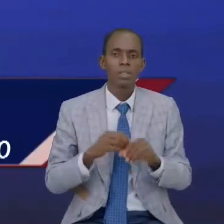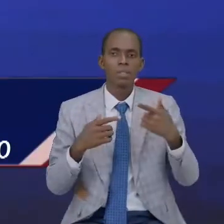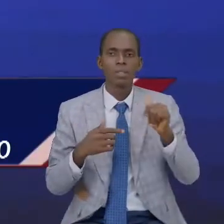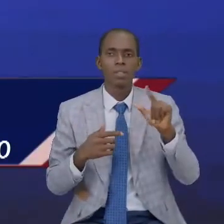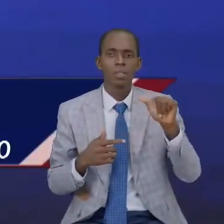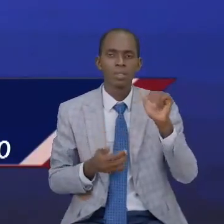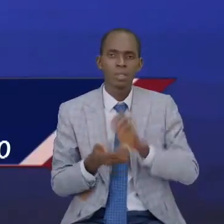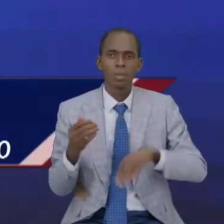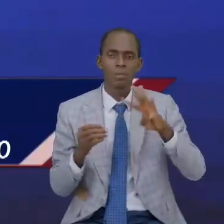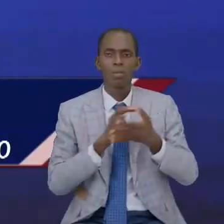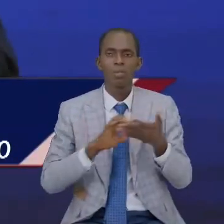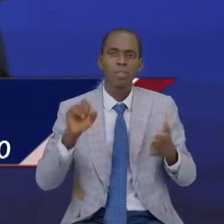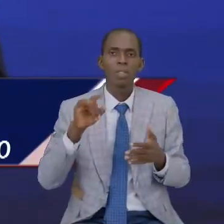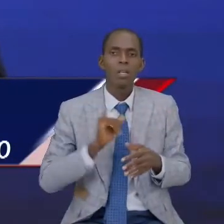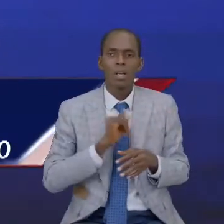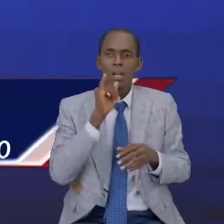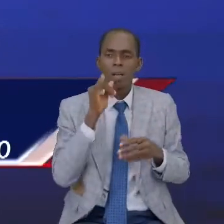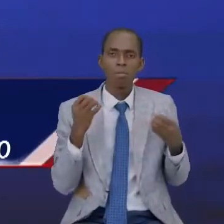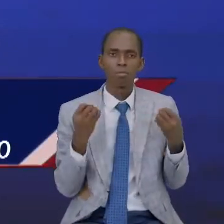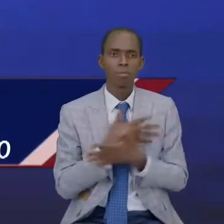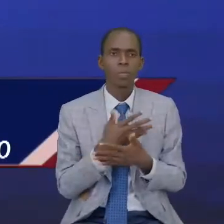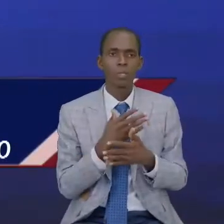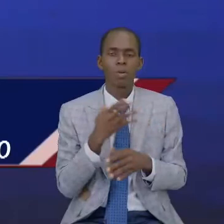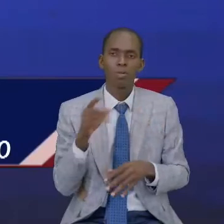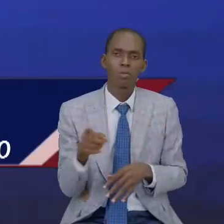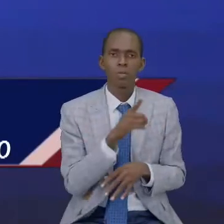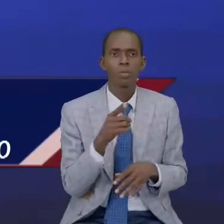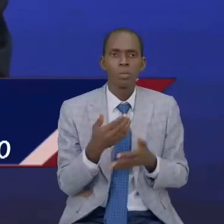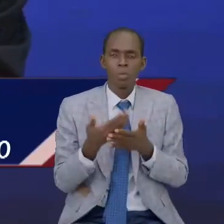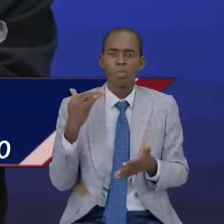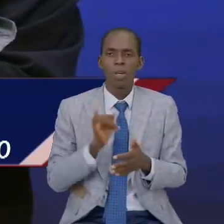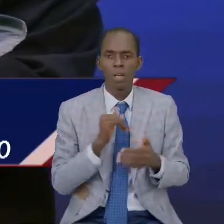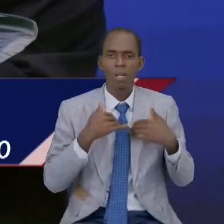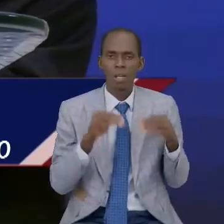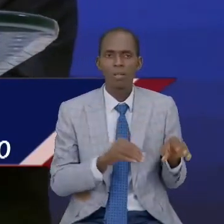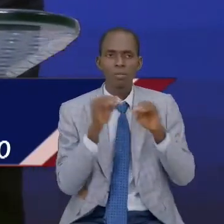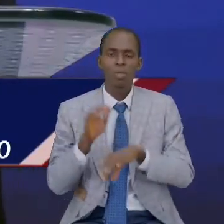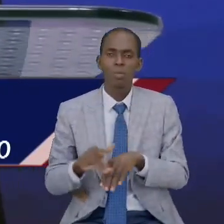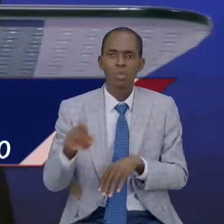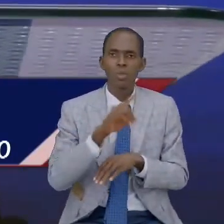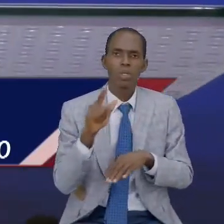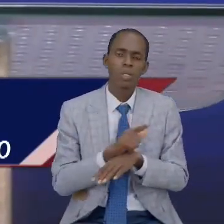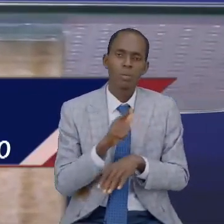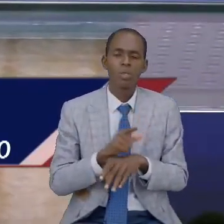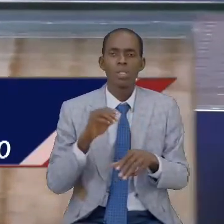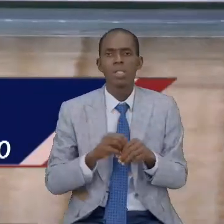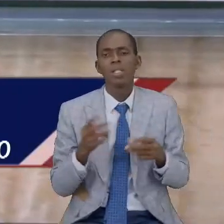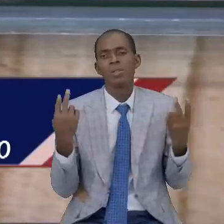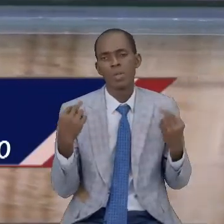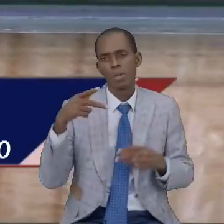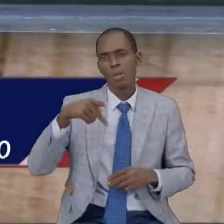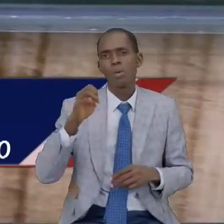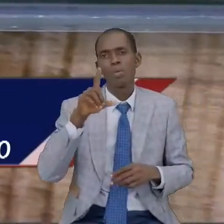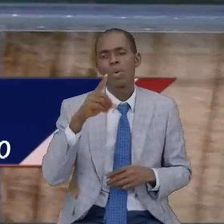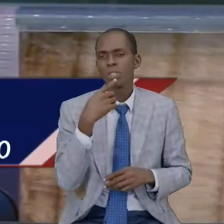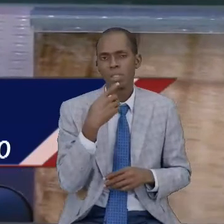verse 11, I'm afraid of you, lest I bestowed upon you labor in vain.